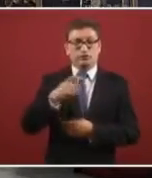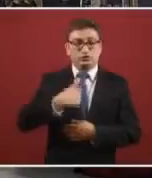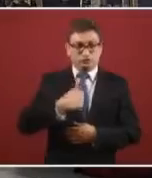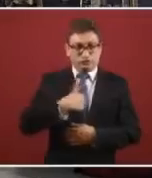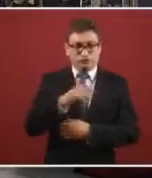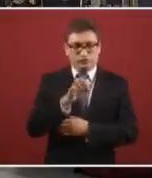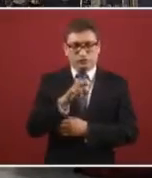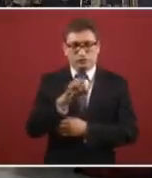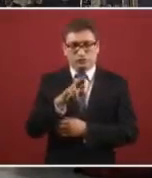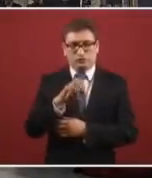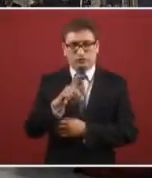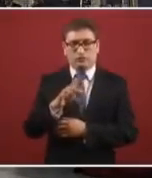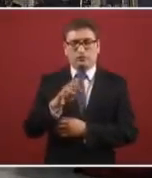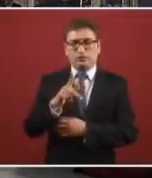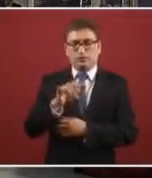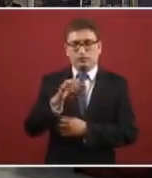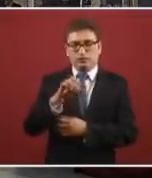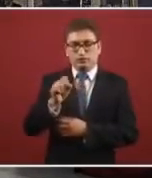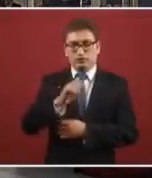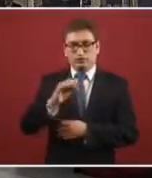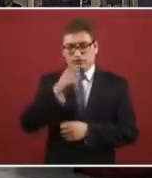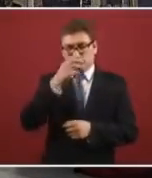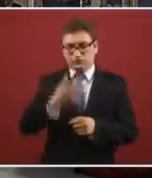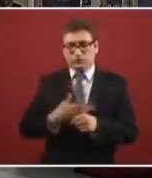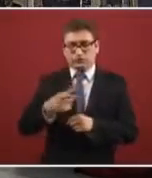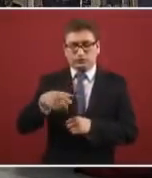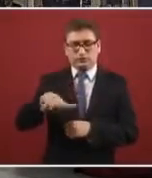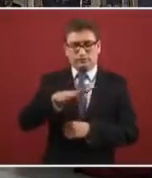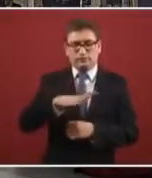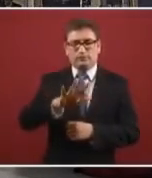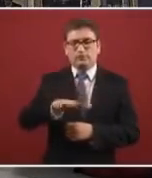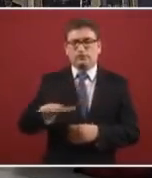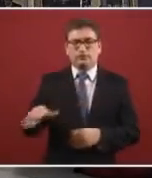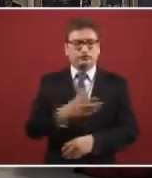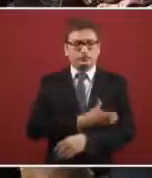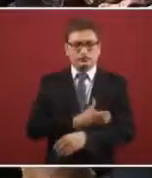Imagen, subsecretario. Fiscal, from Grupo Imagen.